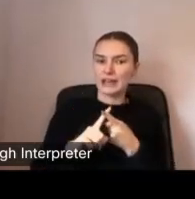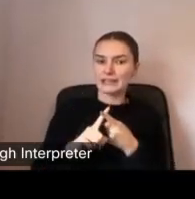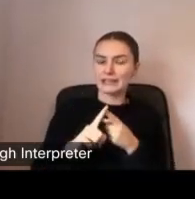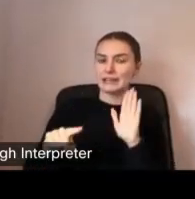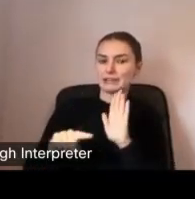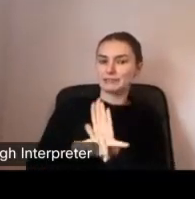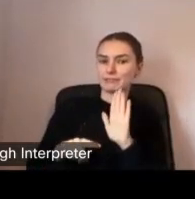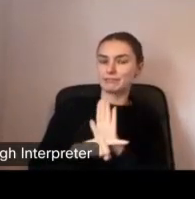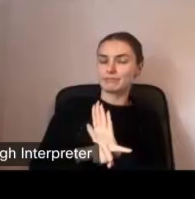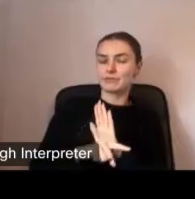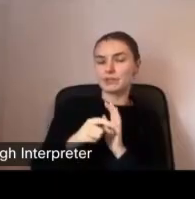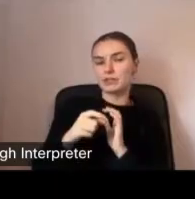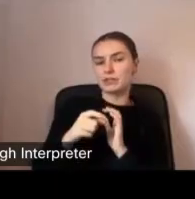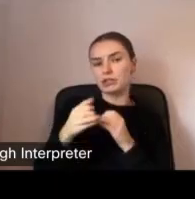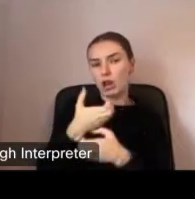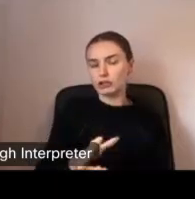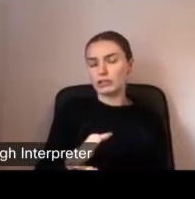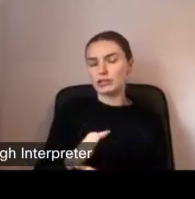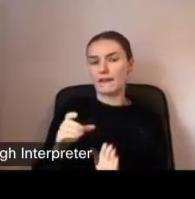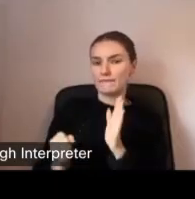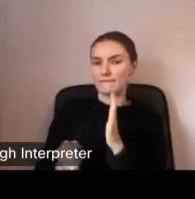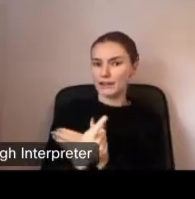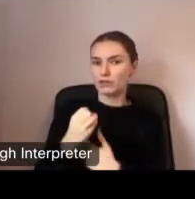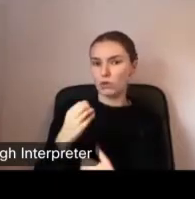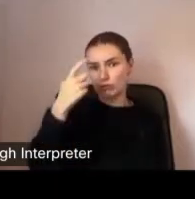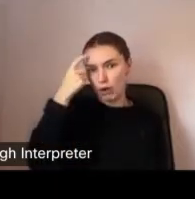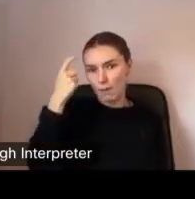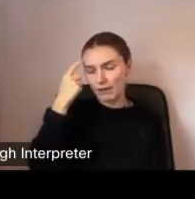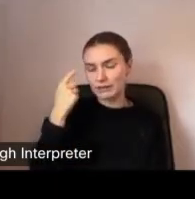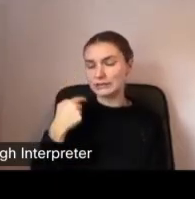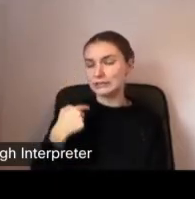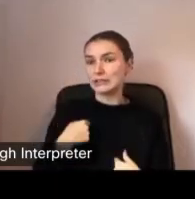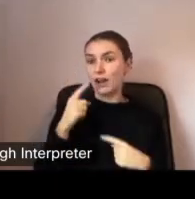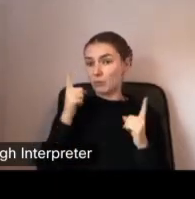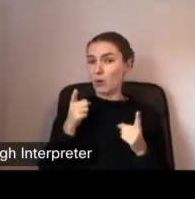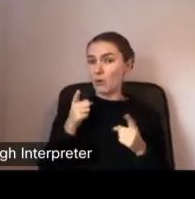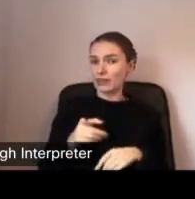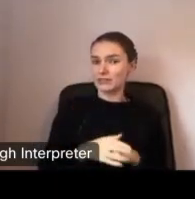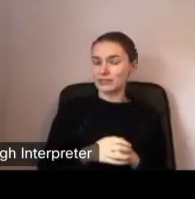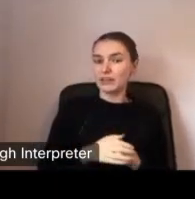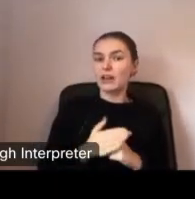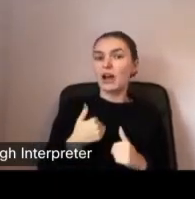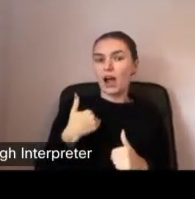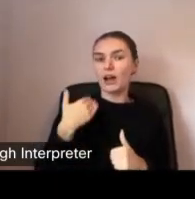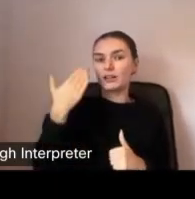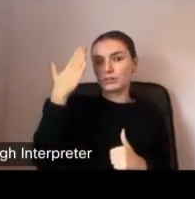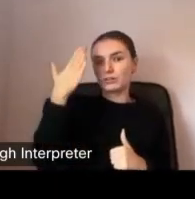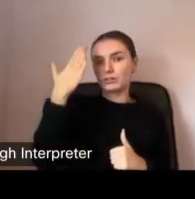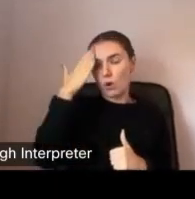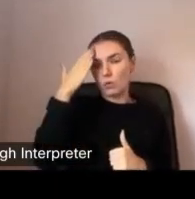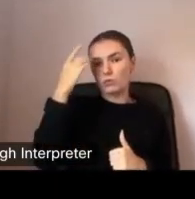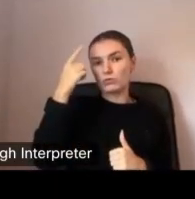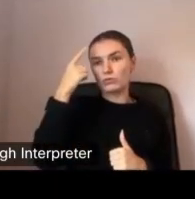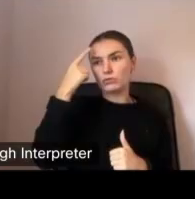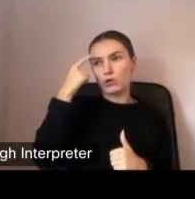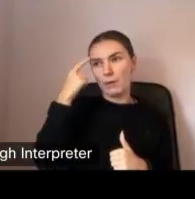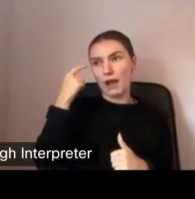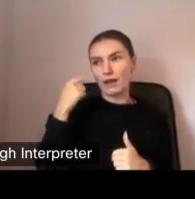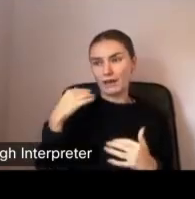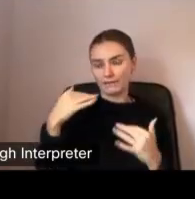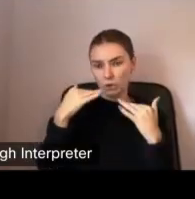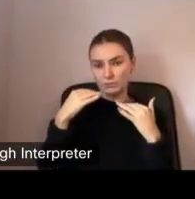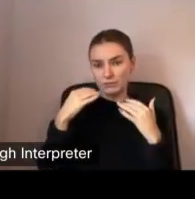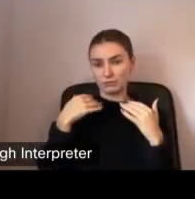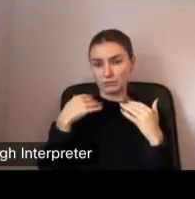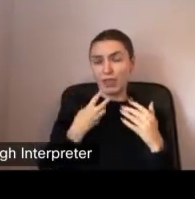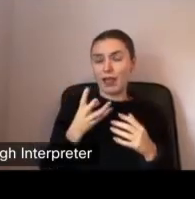childhood events or trauma? And how? I actually don't know on that one. No, I don't know on that. I do know trauma-informed prevention helps healthcare practitioners have less